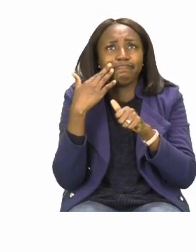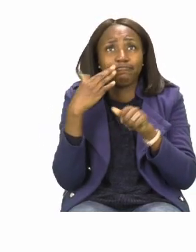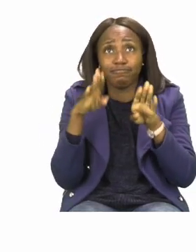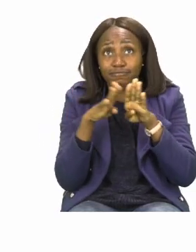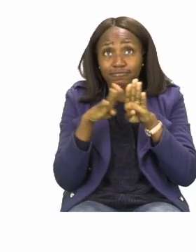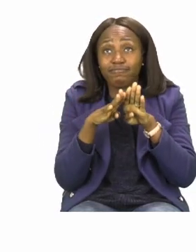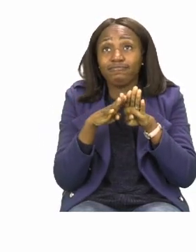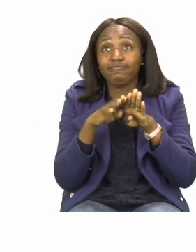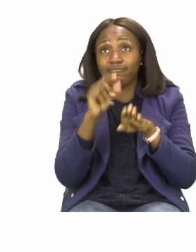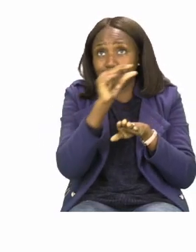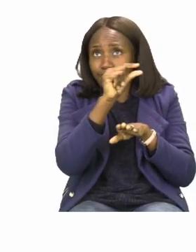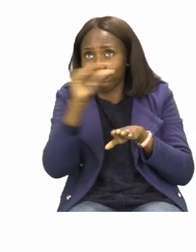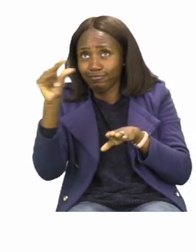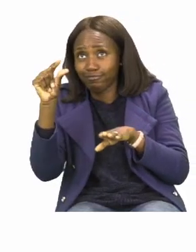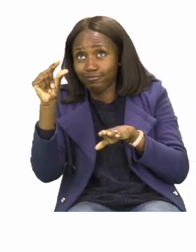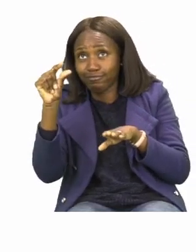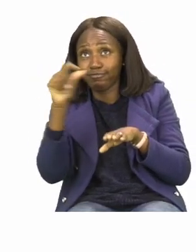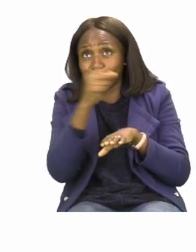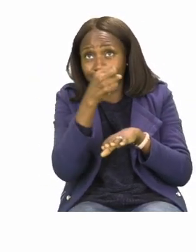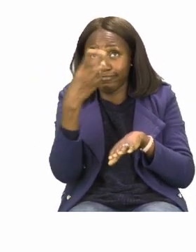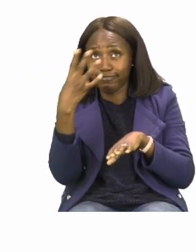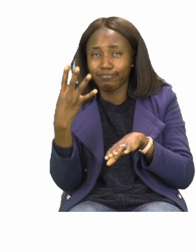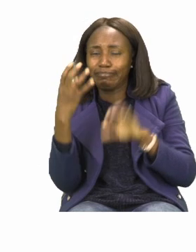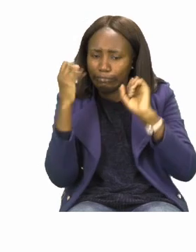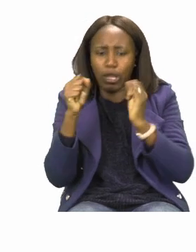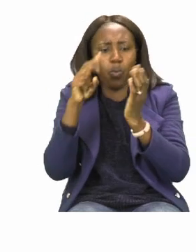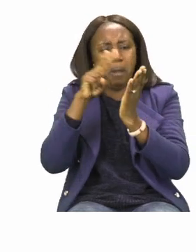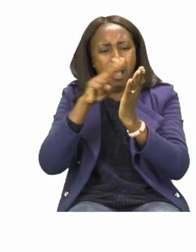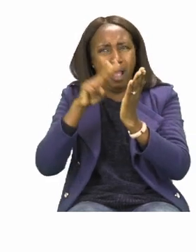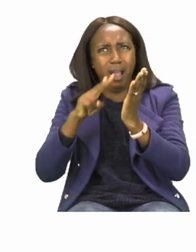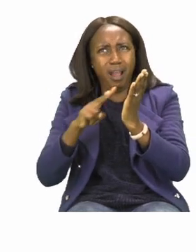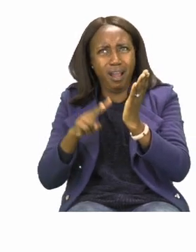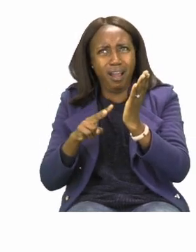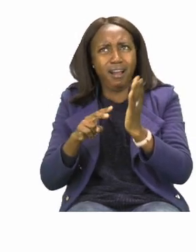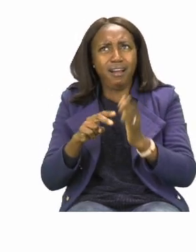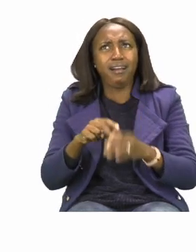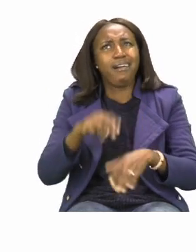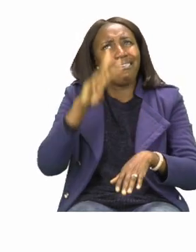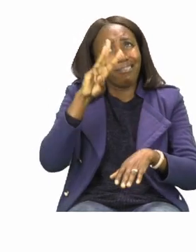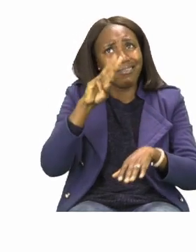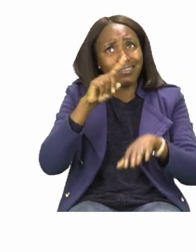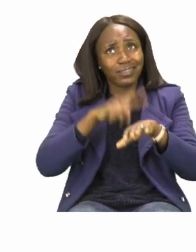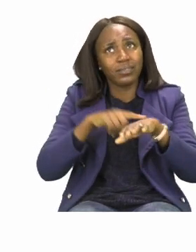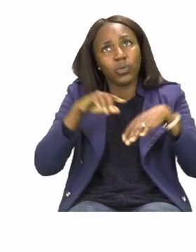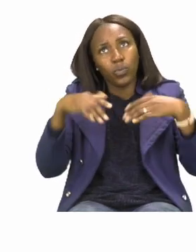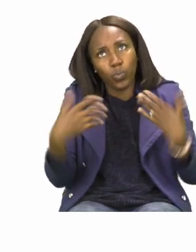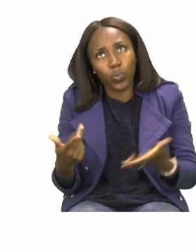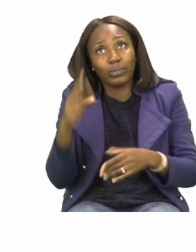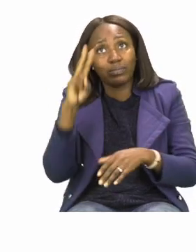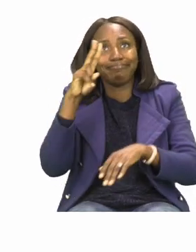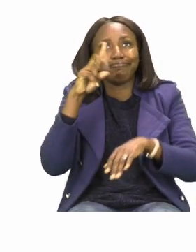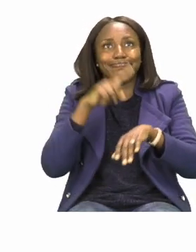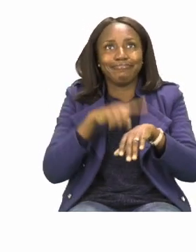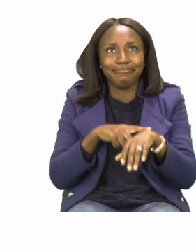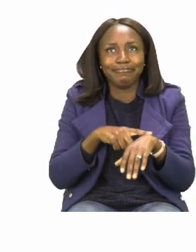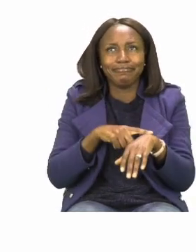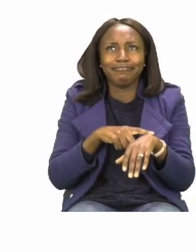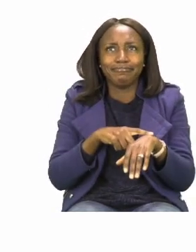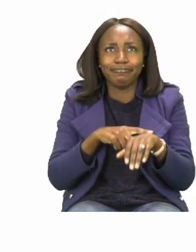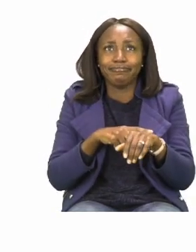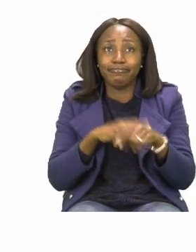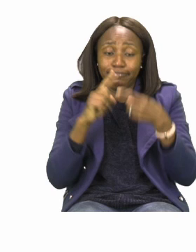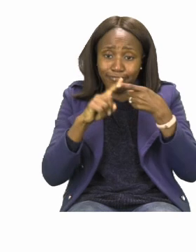it's very important for you to read it 3 or 2 times. The first time is